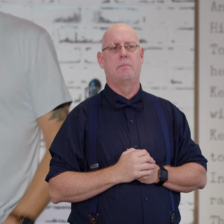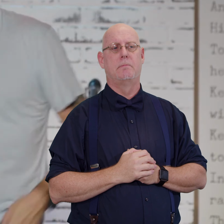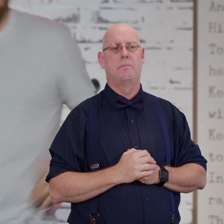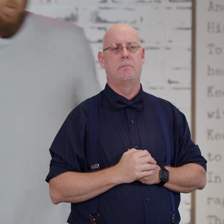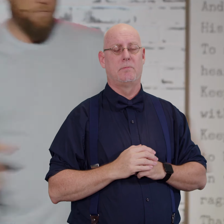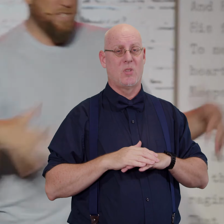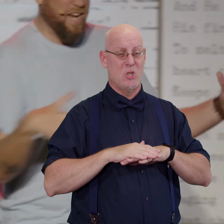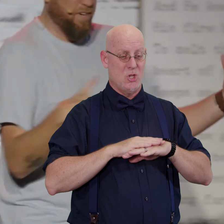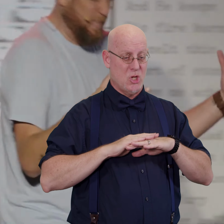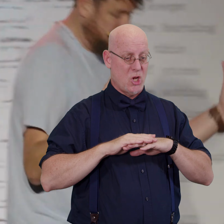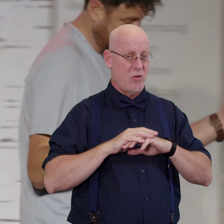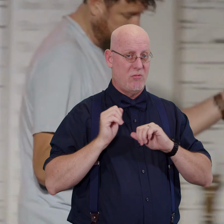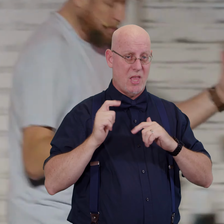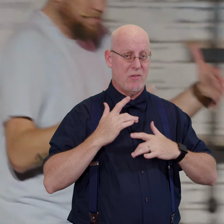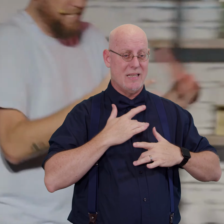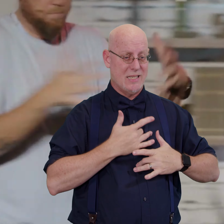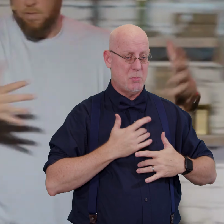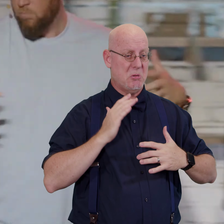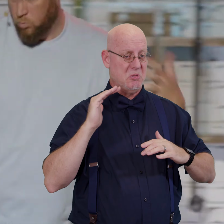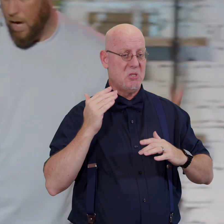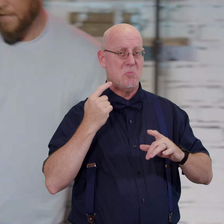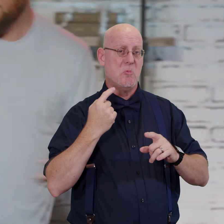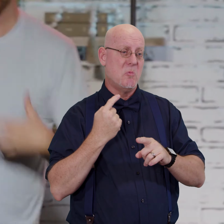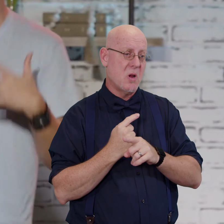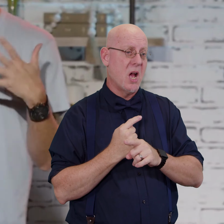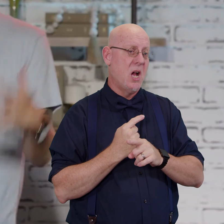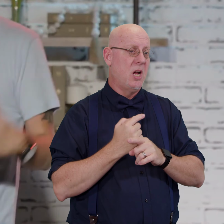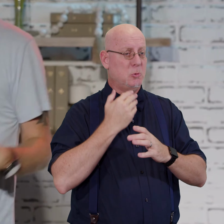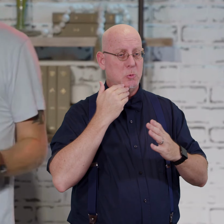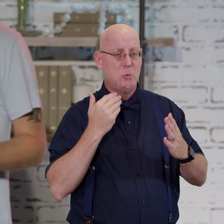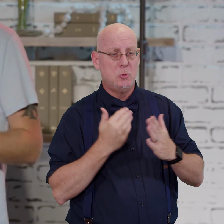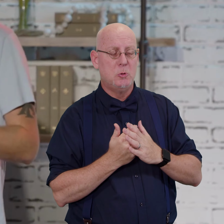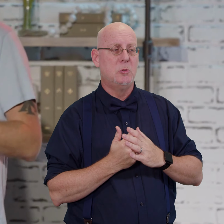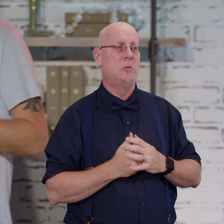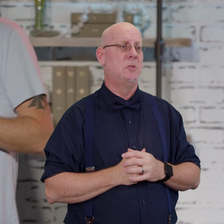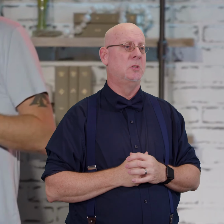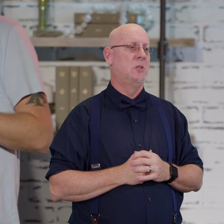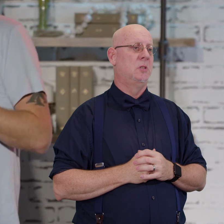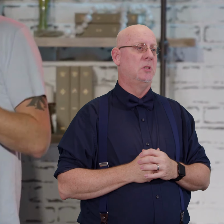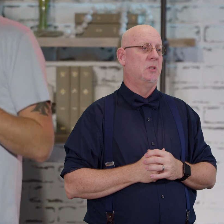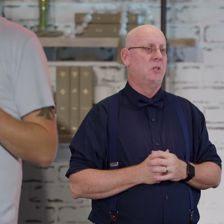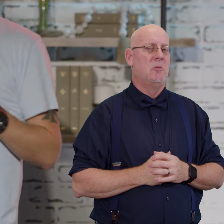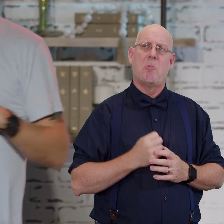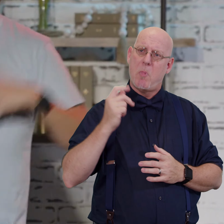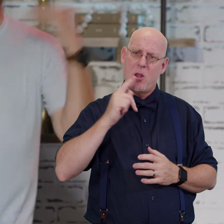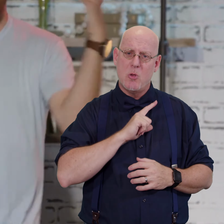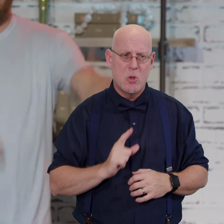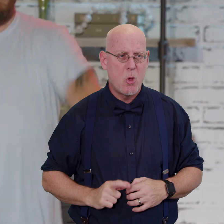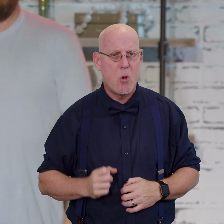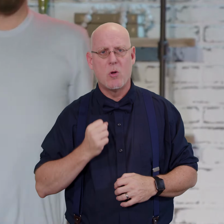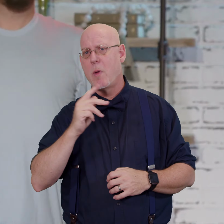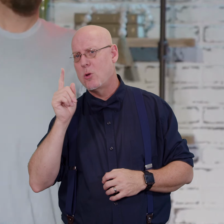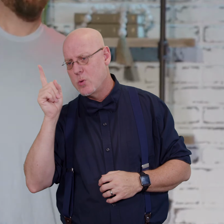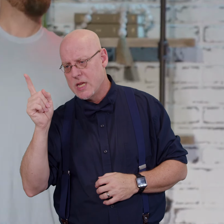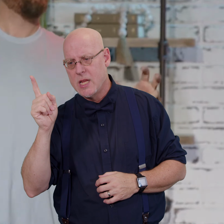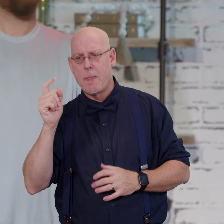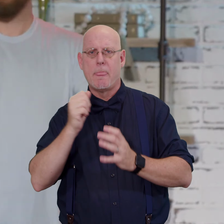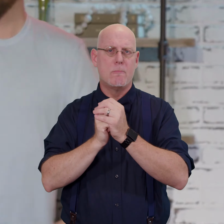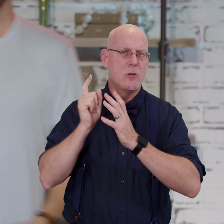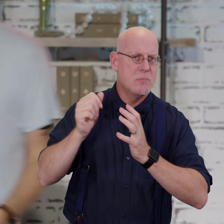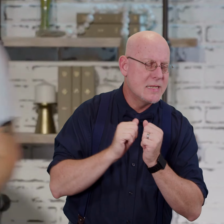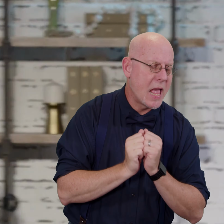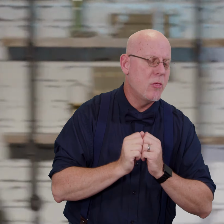So on the surface, everything typically seems right and good. Let's return to the Lord. Let's go back to him. Let's